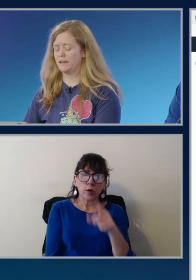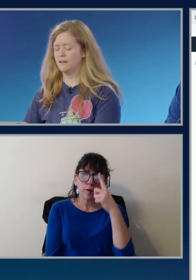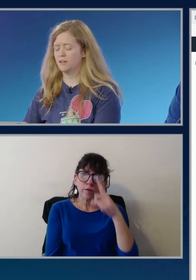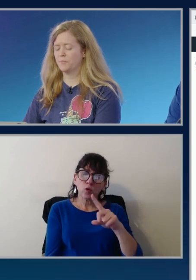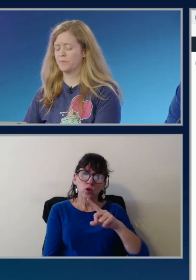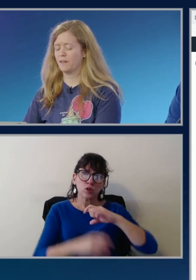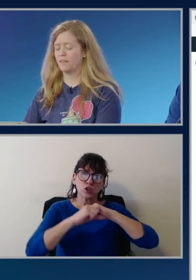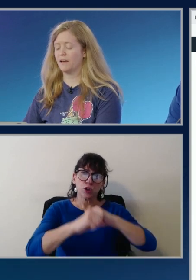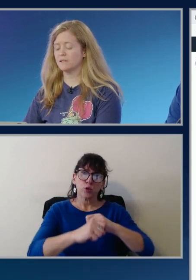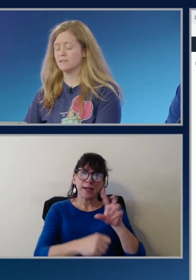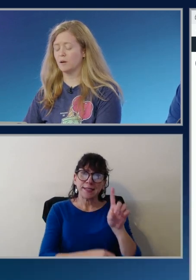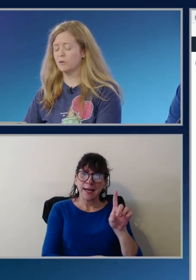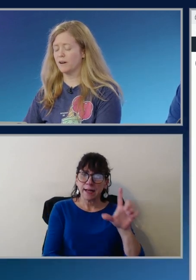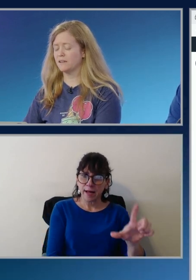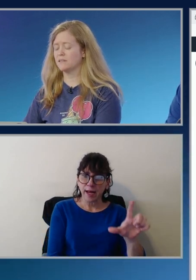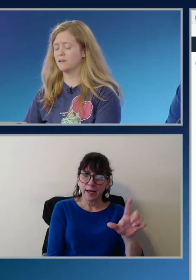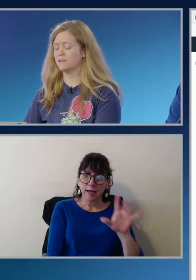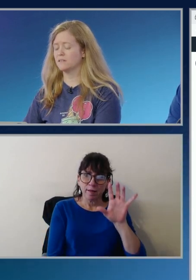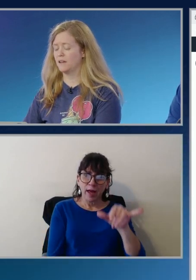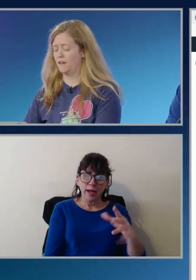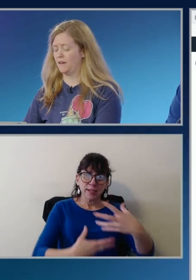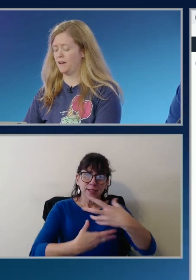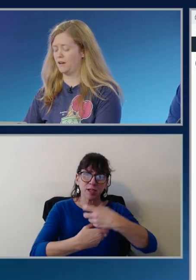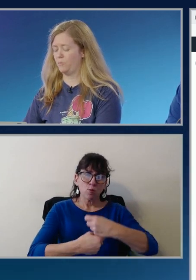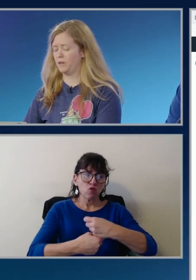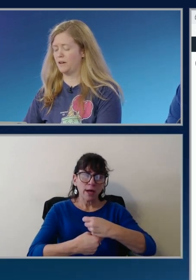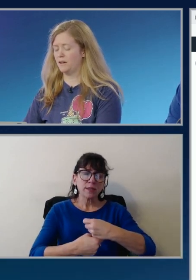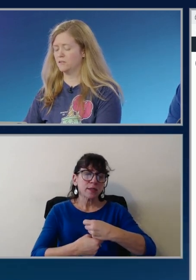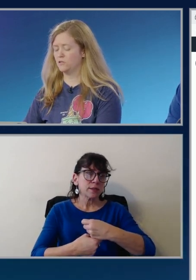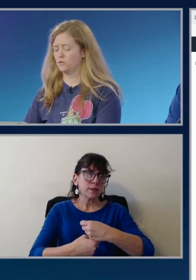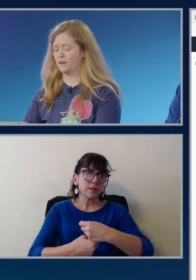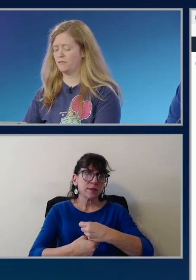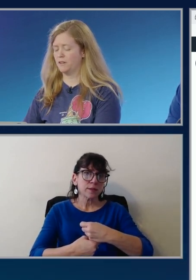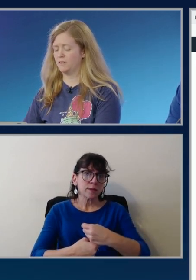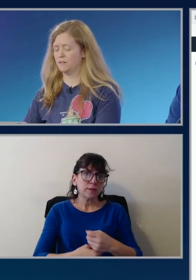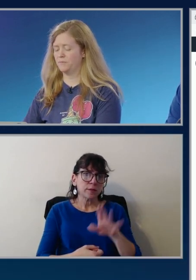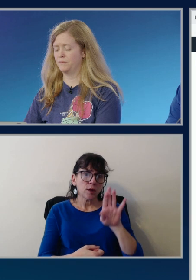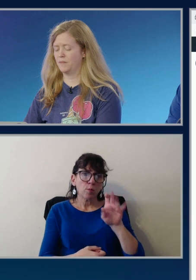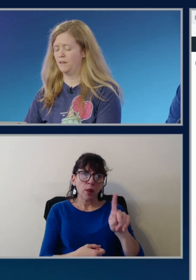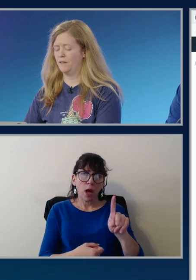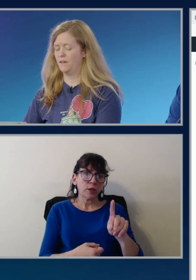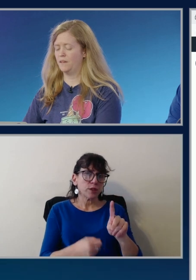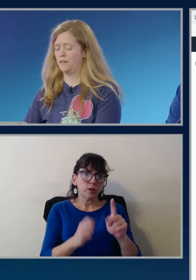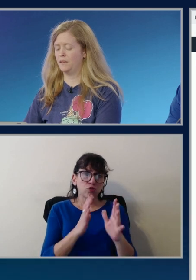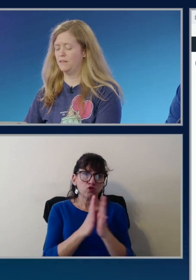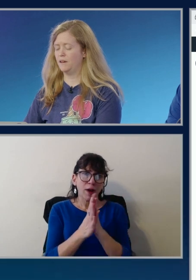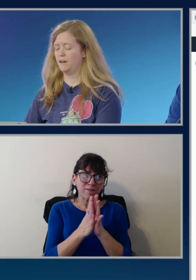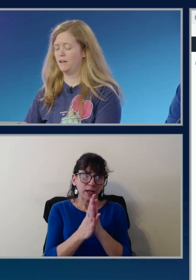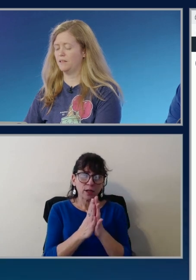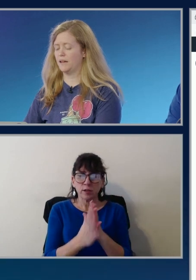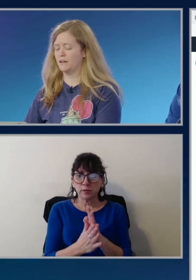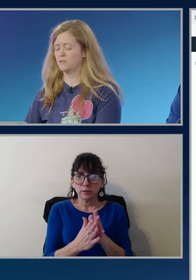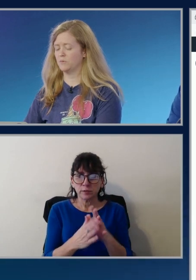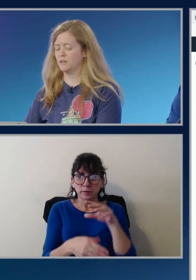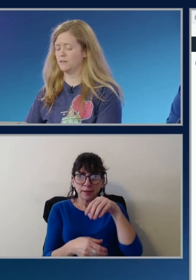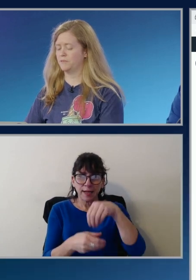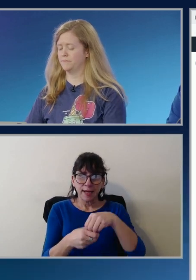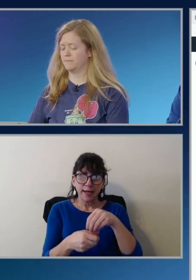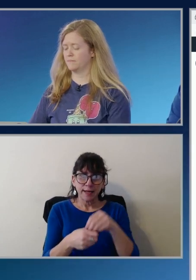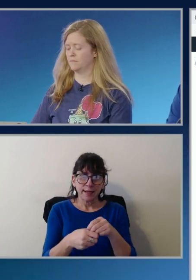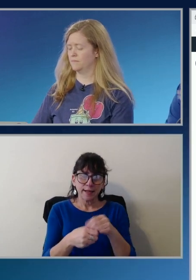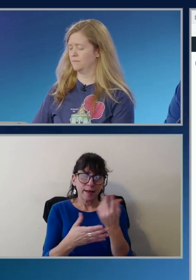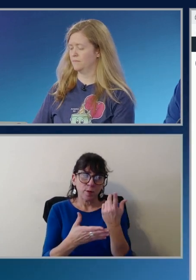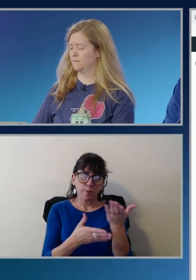data lake that summarizes blocked traffic in the last